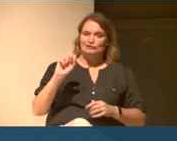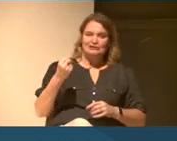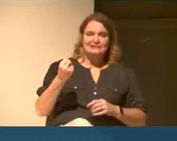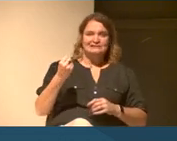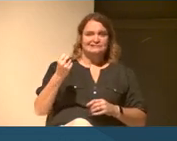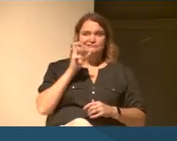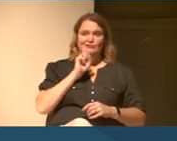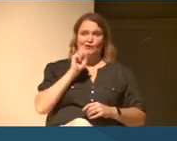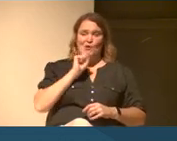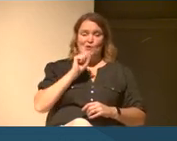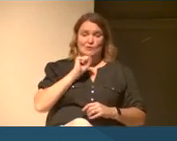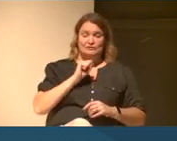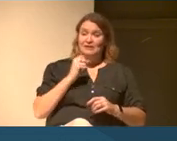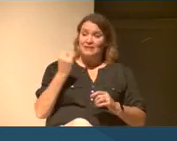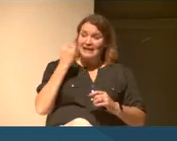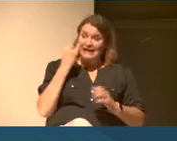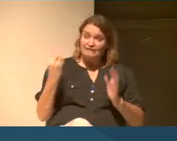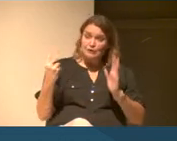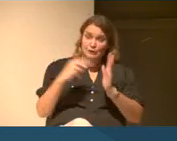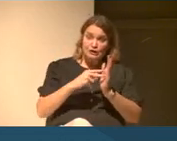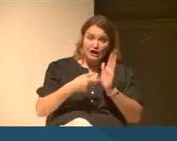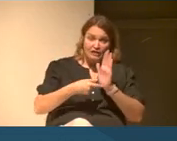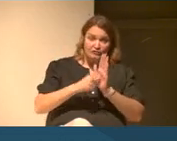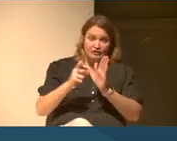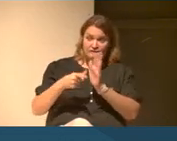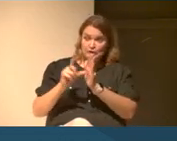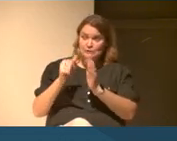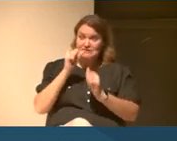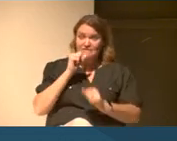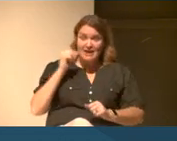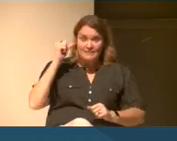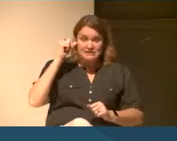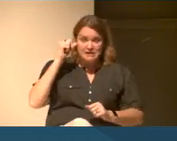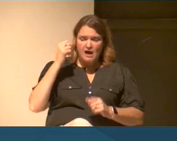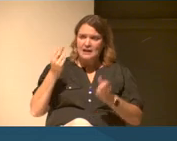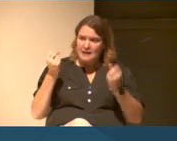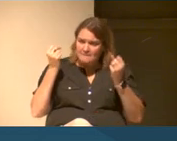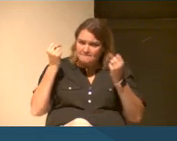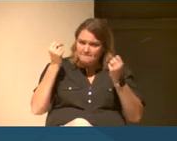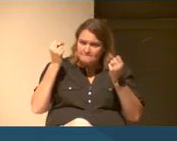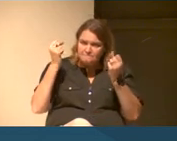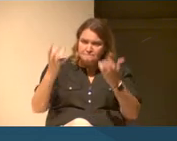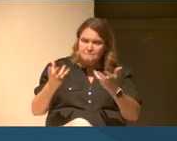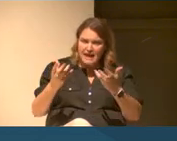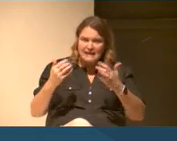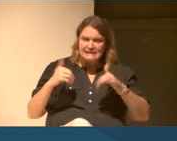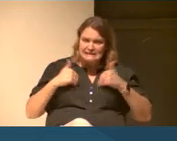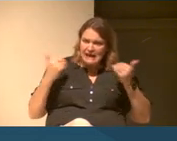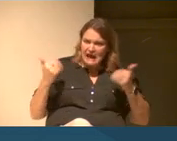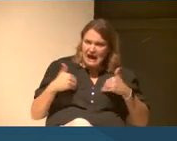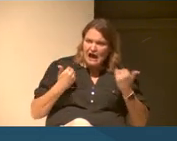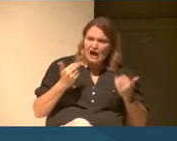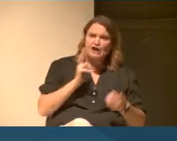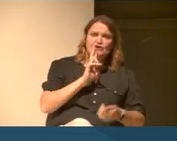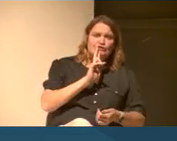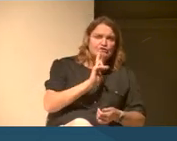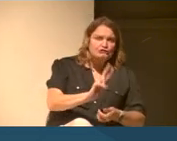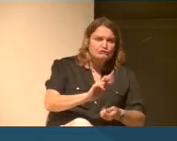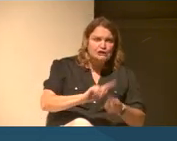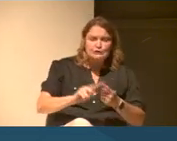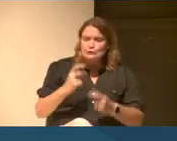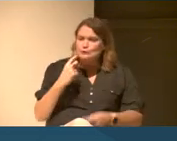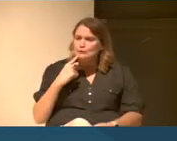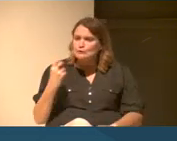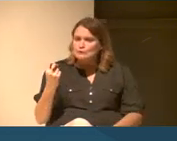the reviews on Amazon, I've got a big fan base in the 3 to 12-year-old sector, and so if any of you